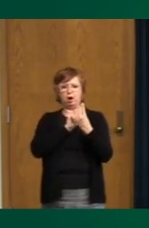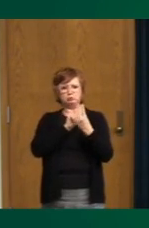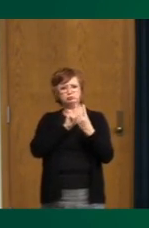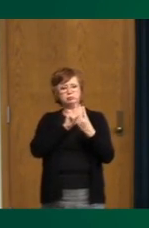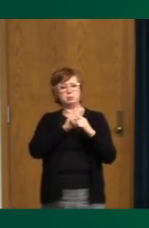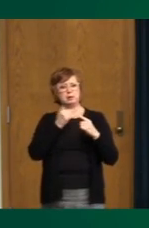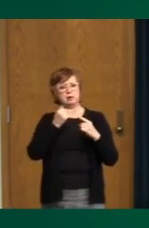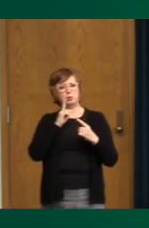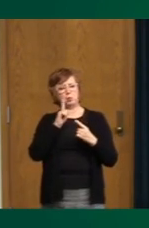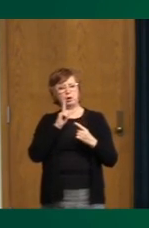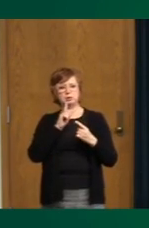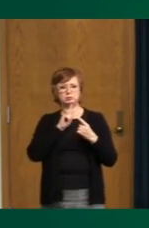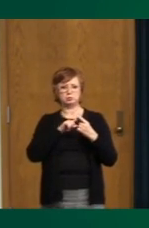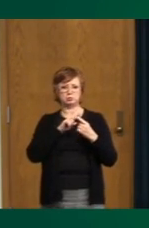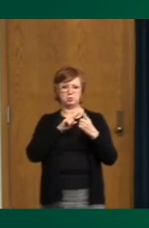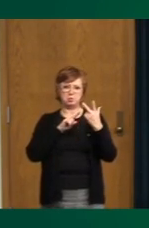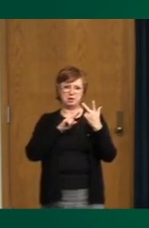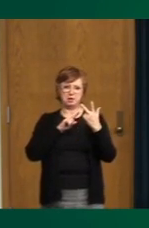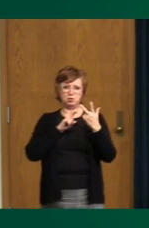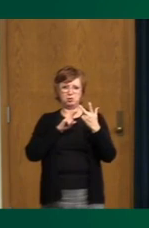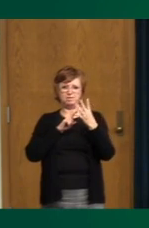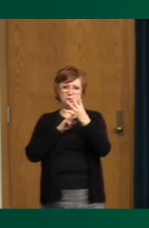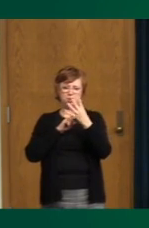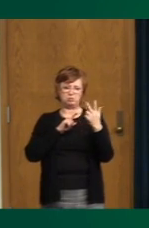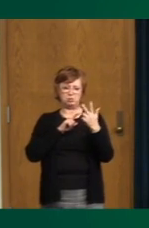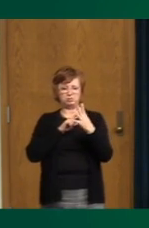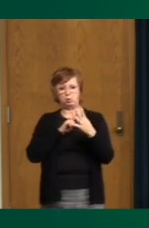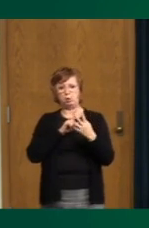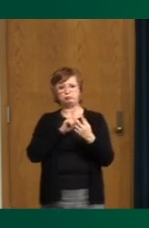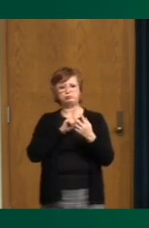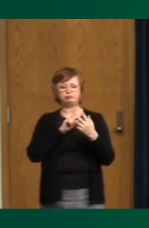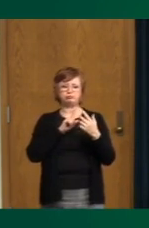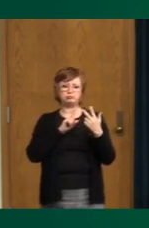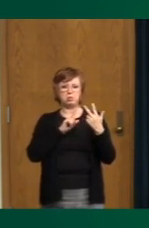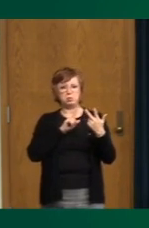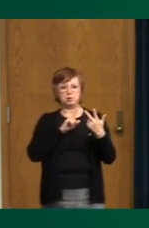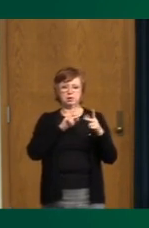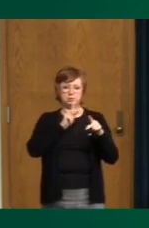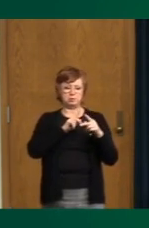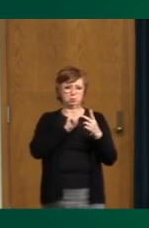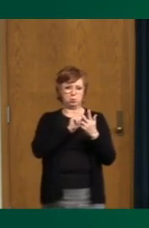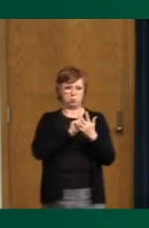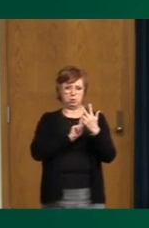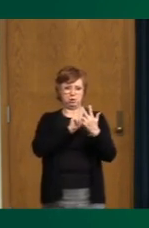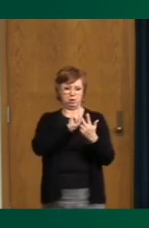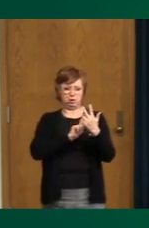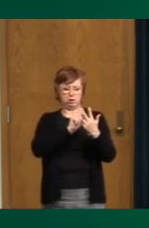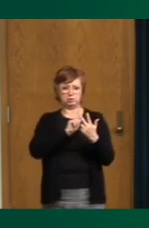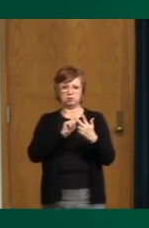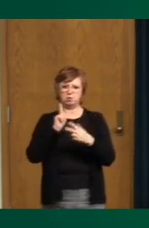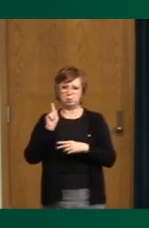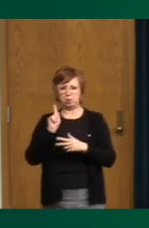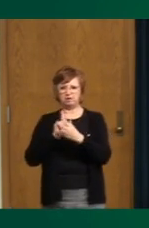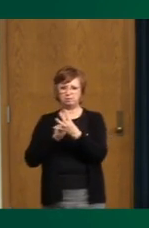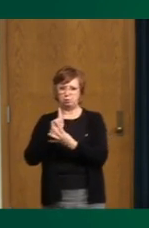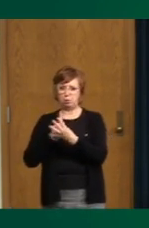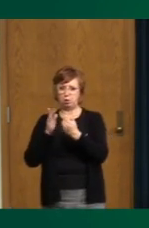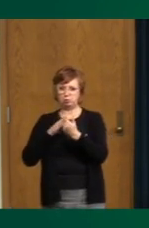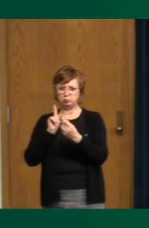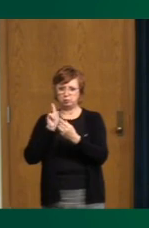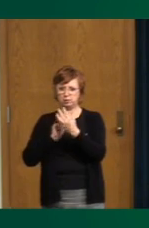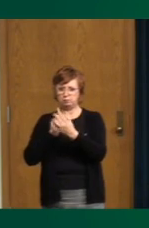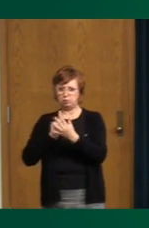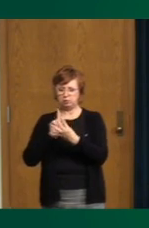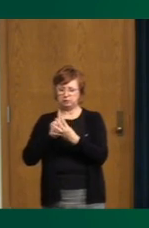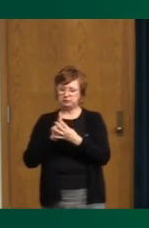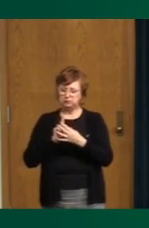each case is generating not just 5 to 8 contacts, but 3 to 4 additional cases. And the reason for that is, obviously, in